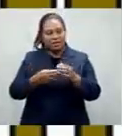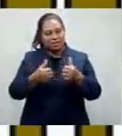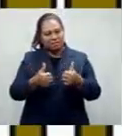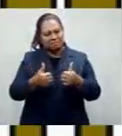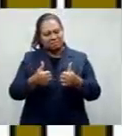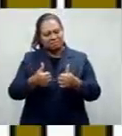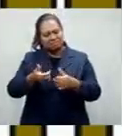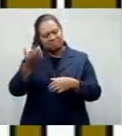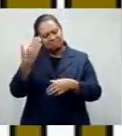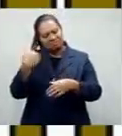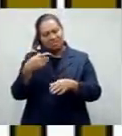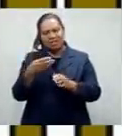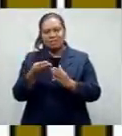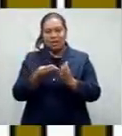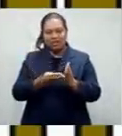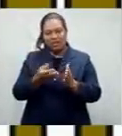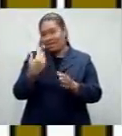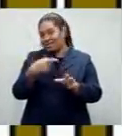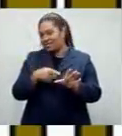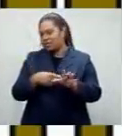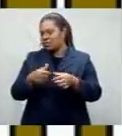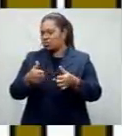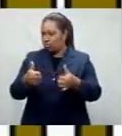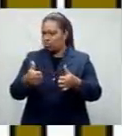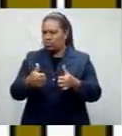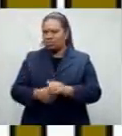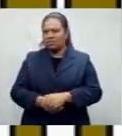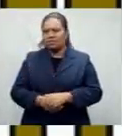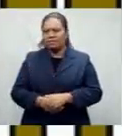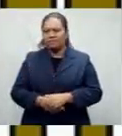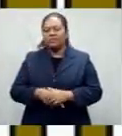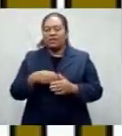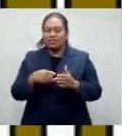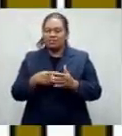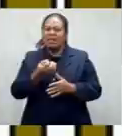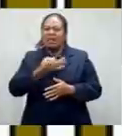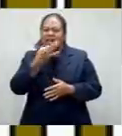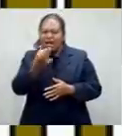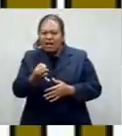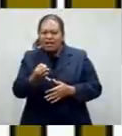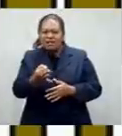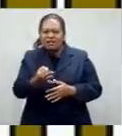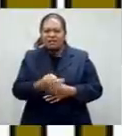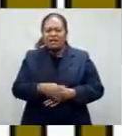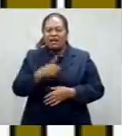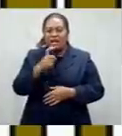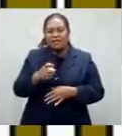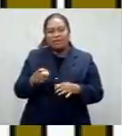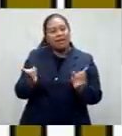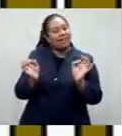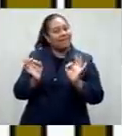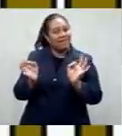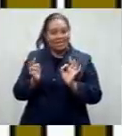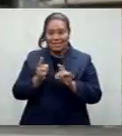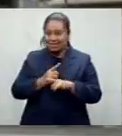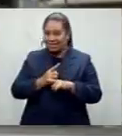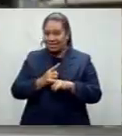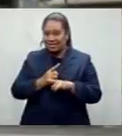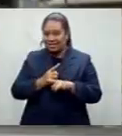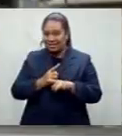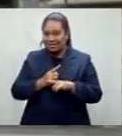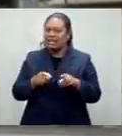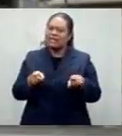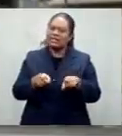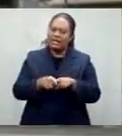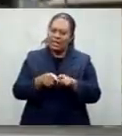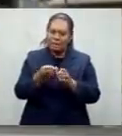budget. We ask that if not too many changes can be made to the budget.